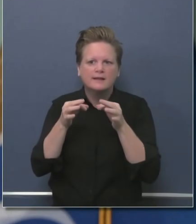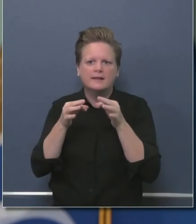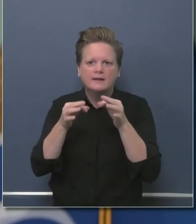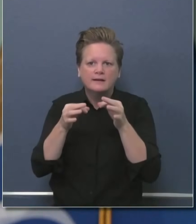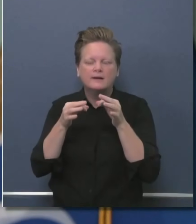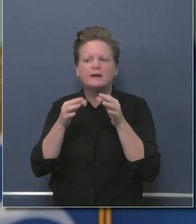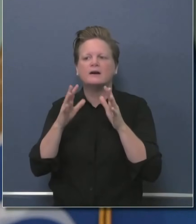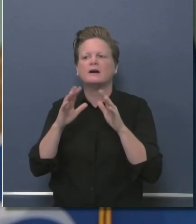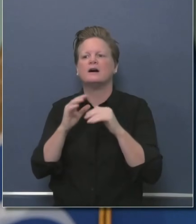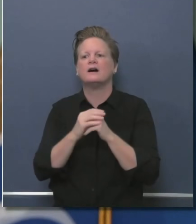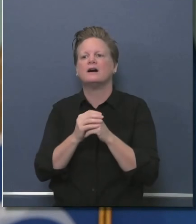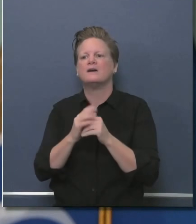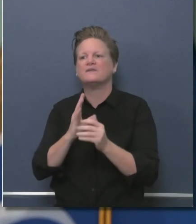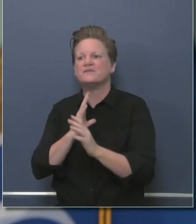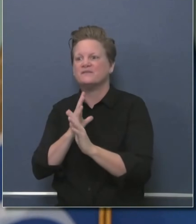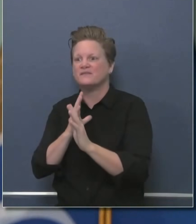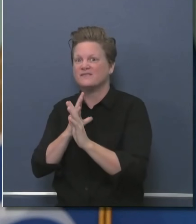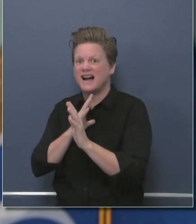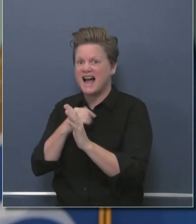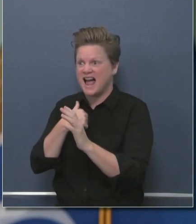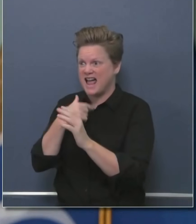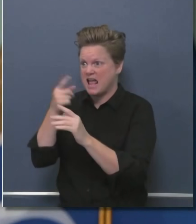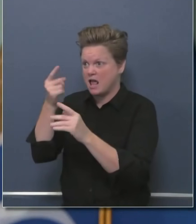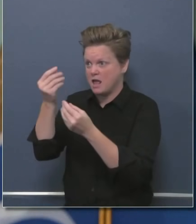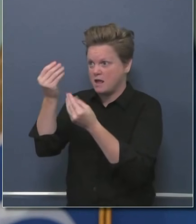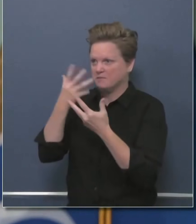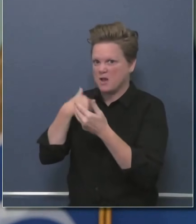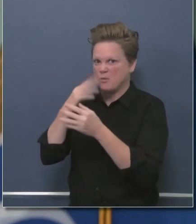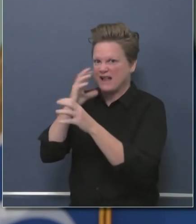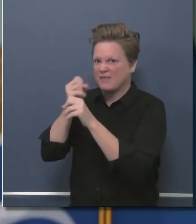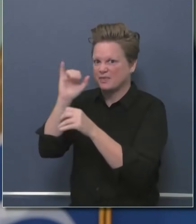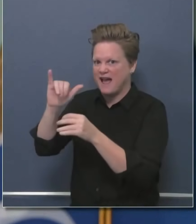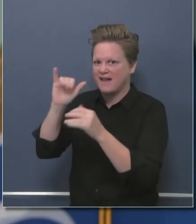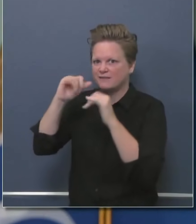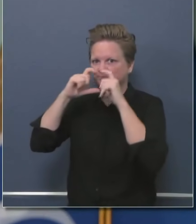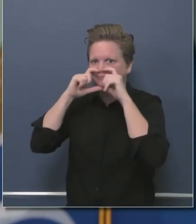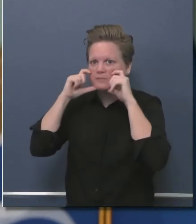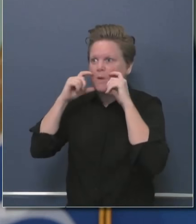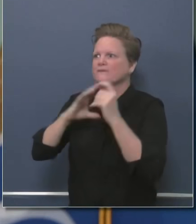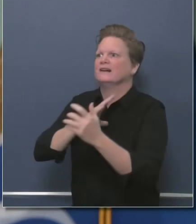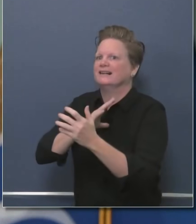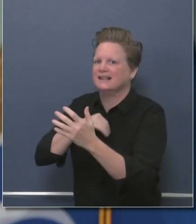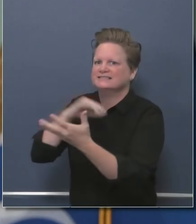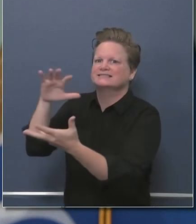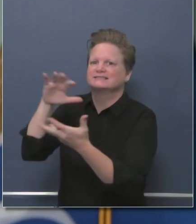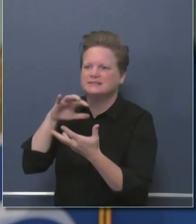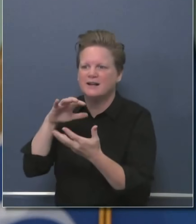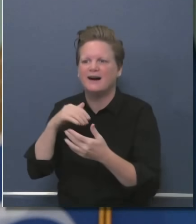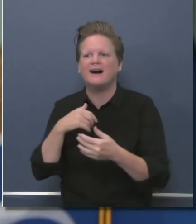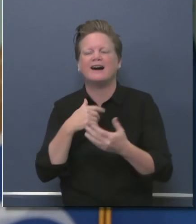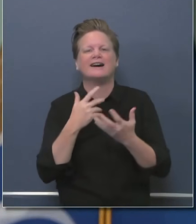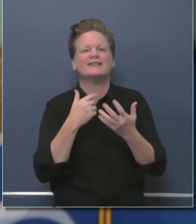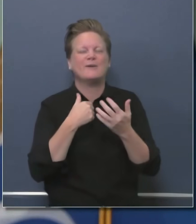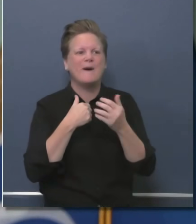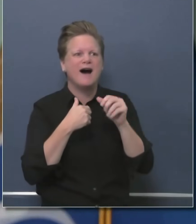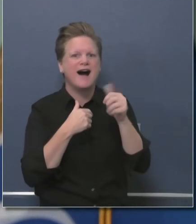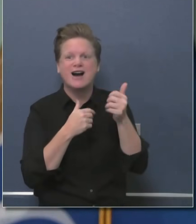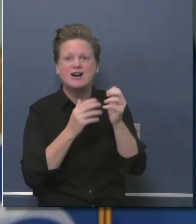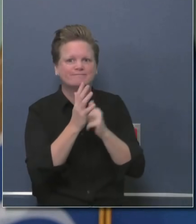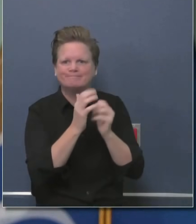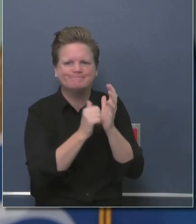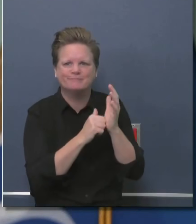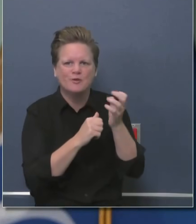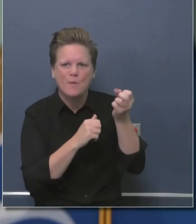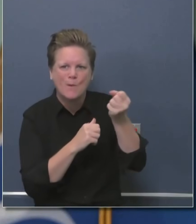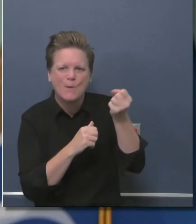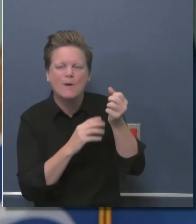allow us to open earlier. So because of that and the confidence that at least that is happening, that's why I said, guys, just get this out. And